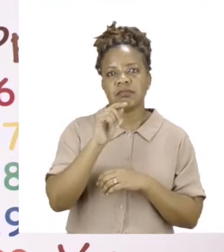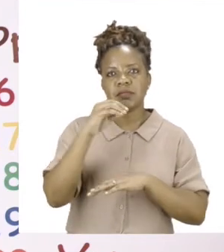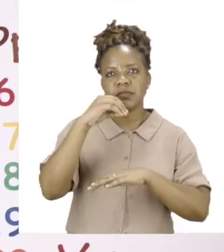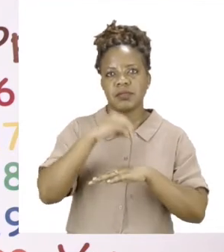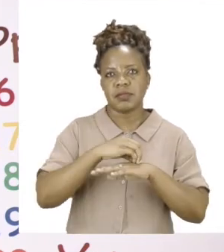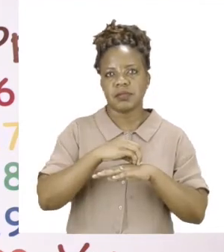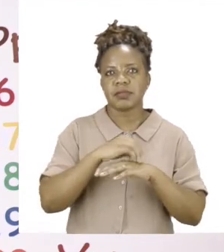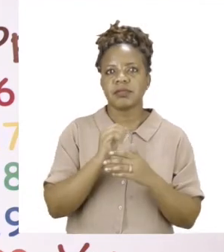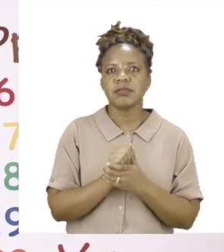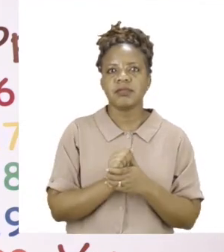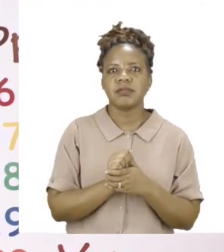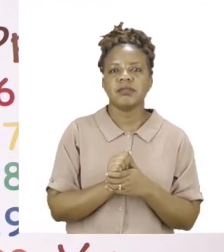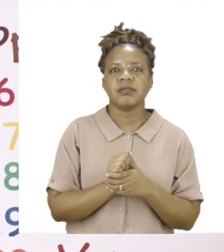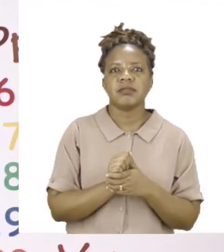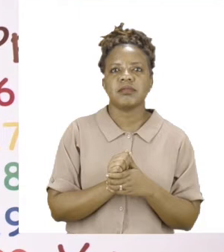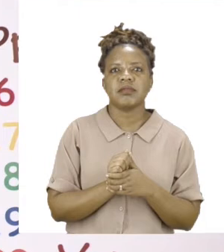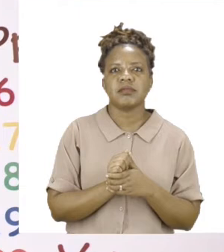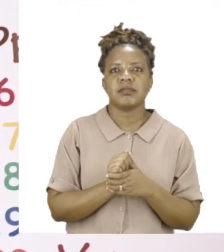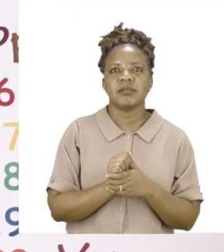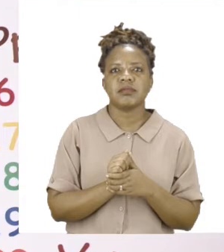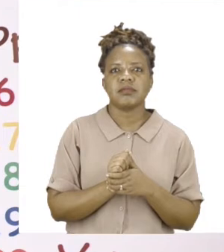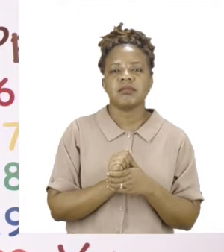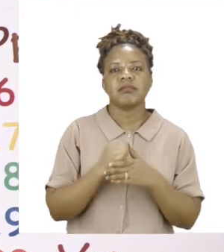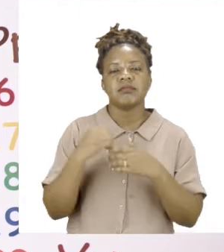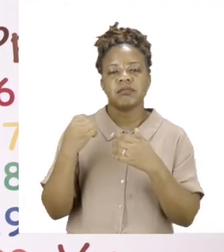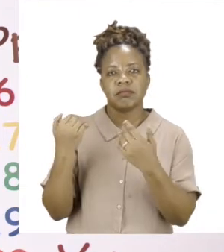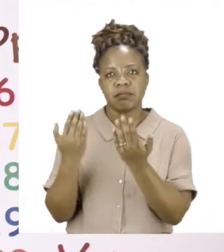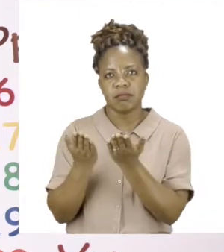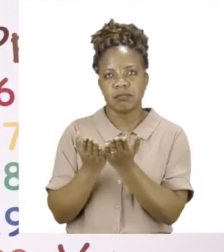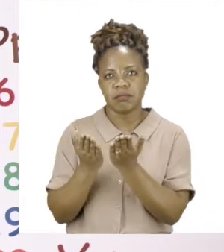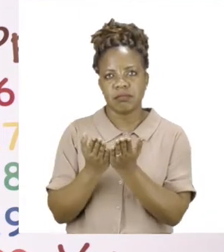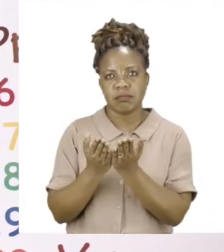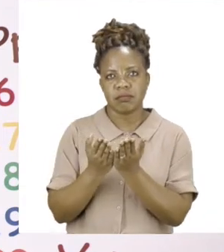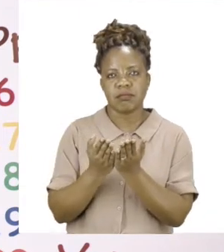And then we are going to write our word school.